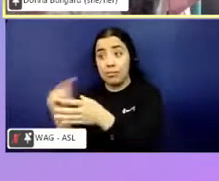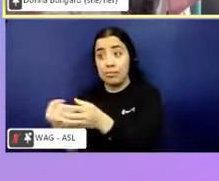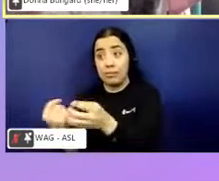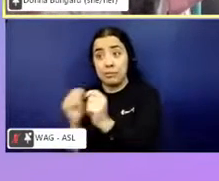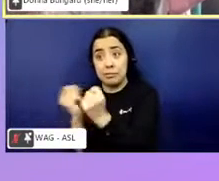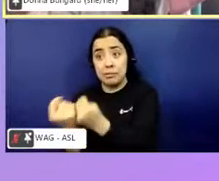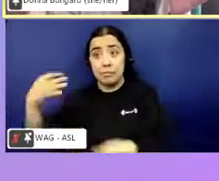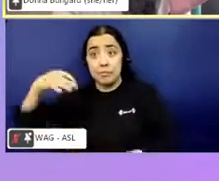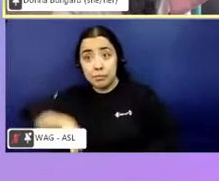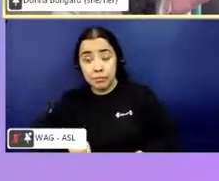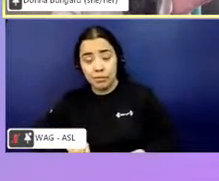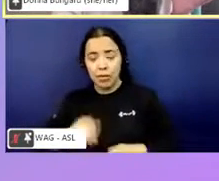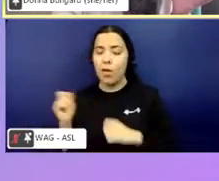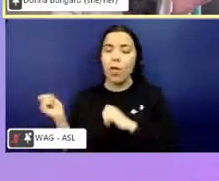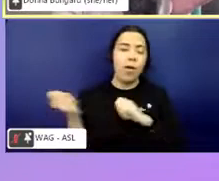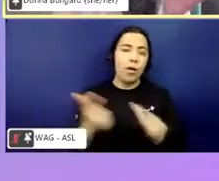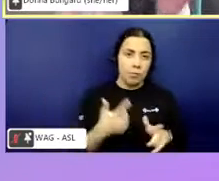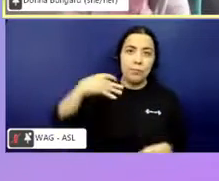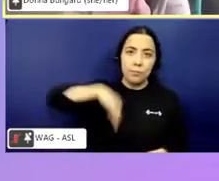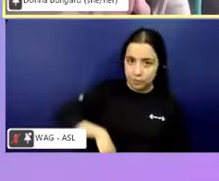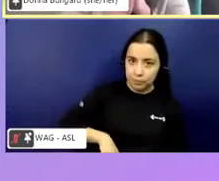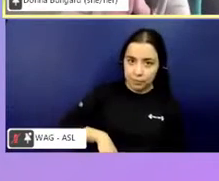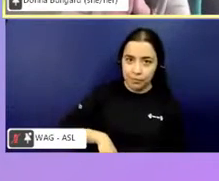tactical approaches.